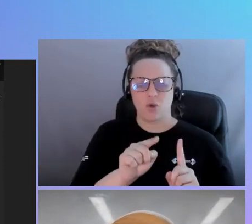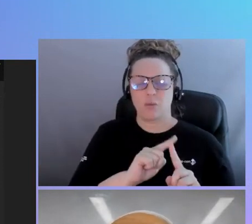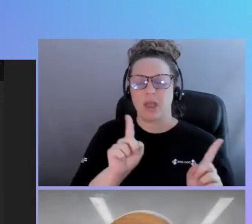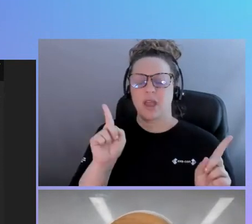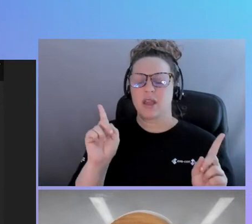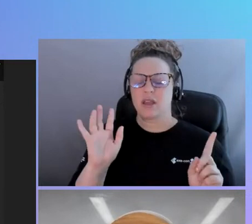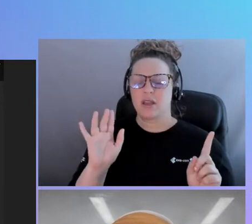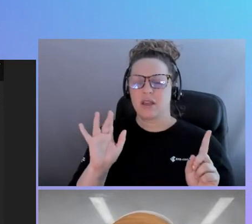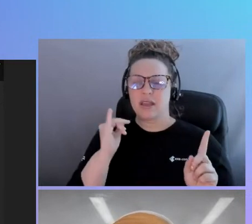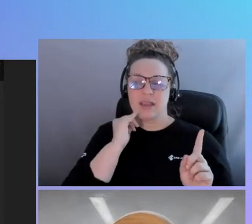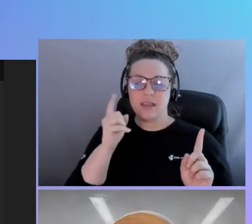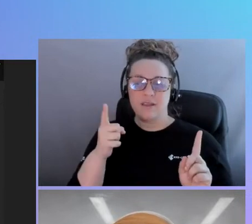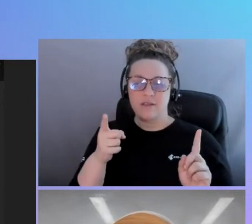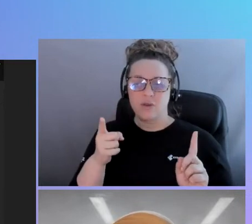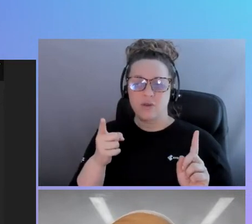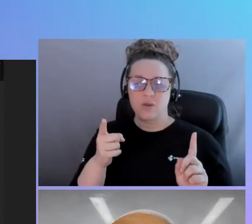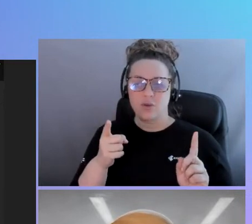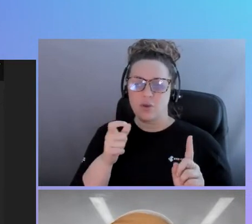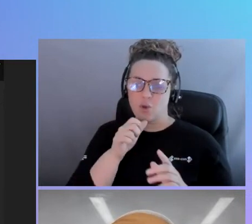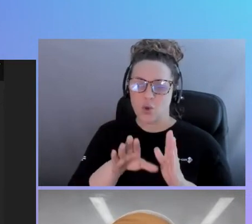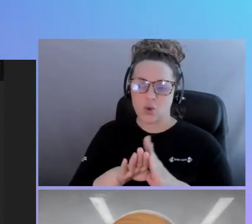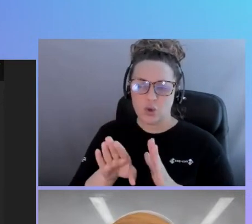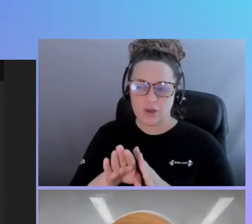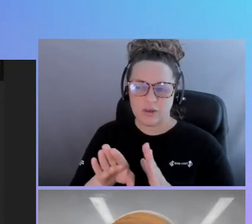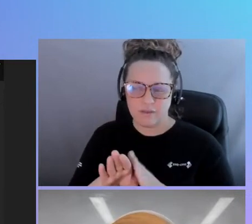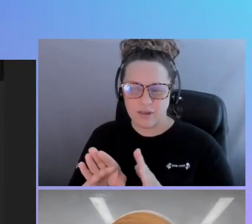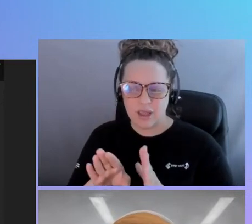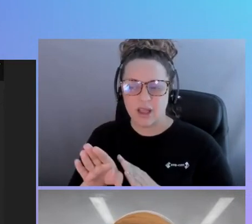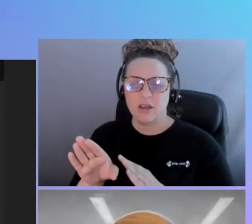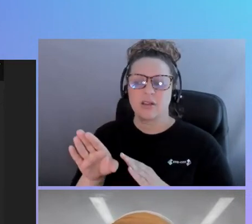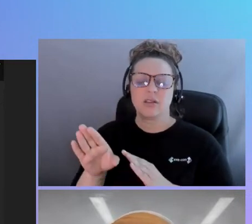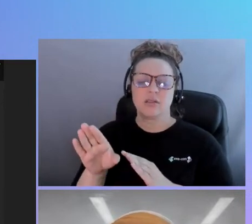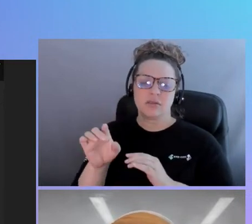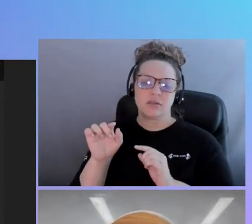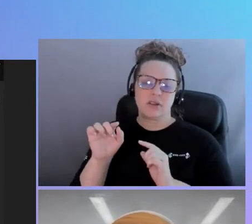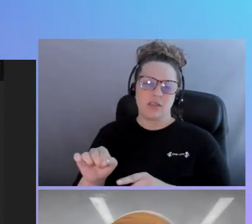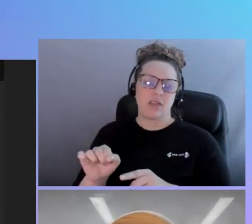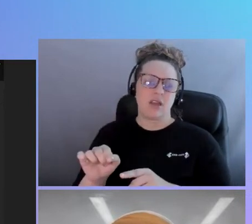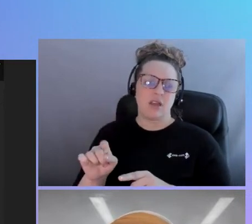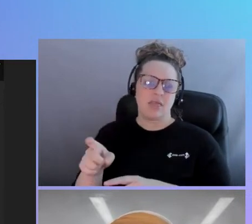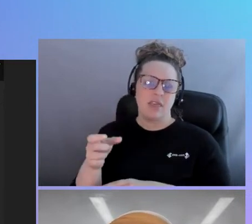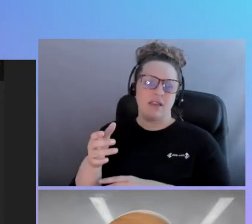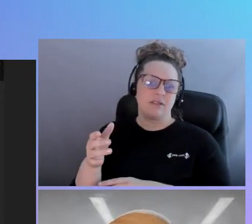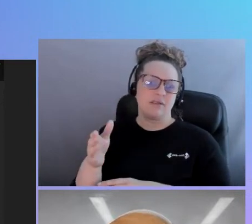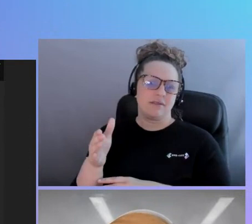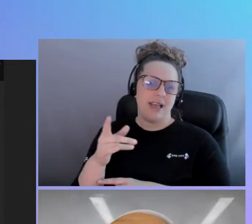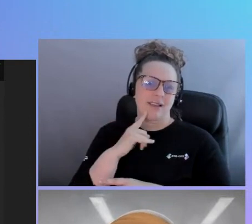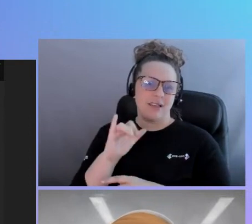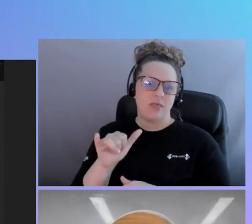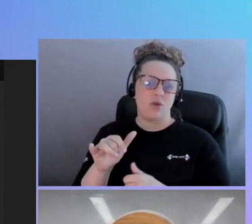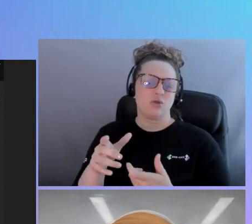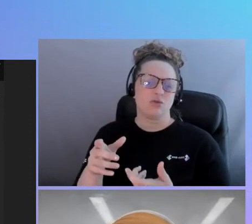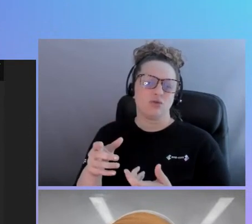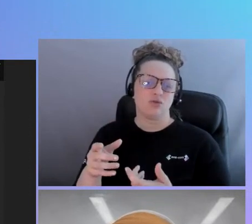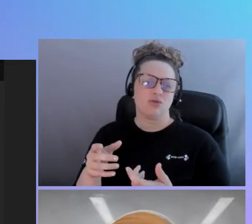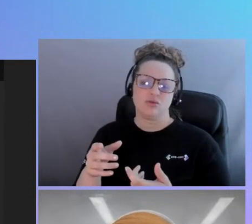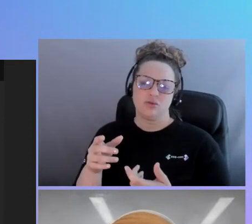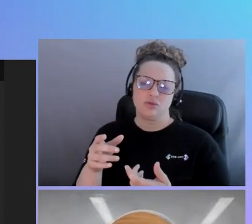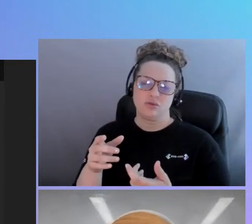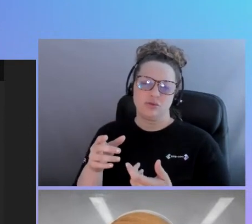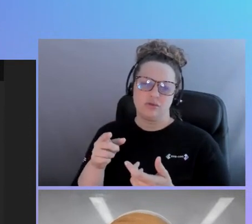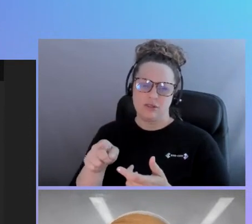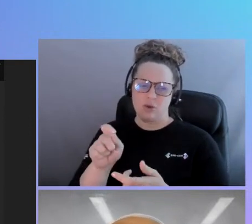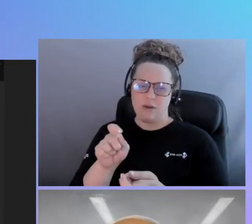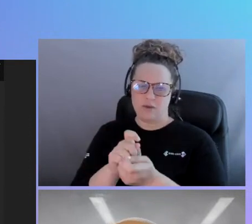But if you're developing custom components, you can still check these flags or notifications to act accordingly.